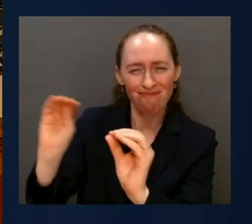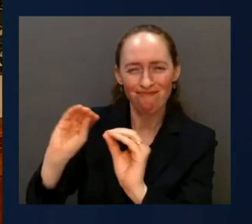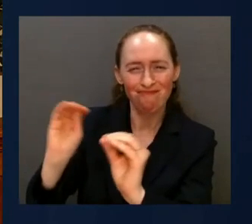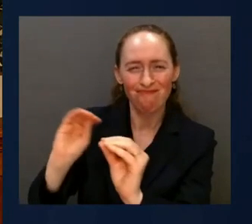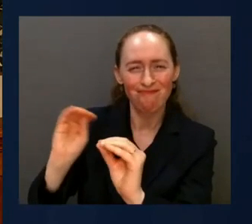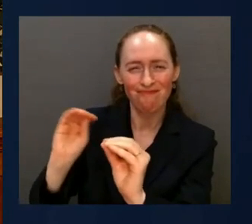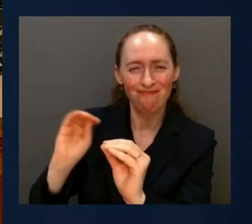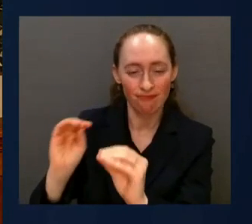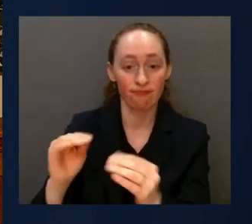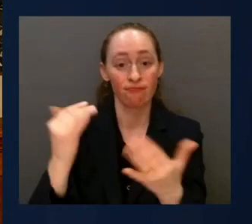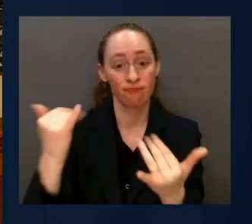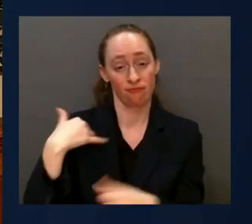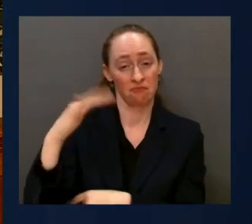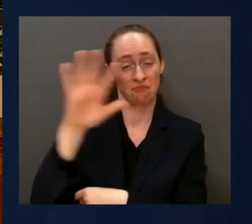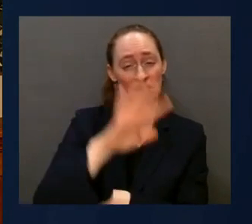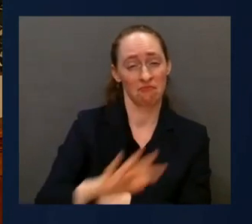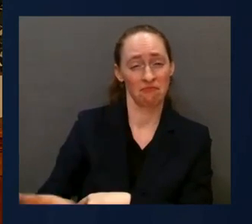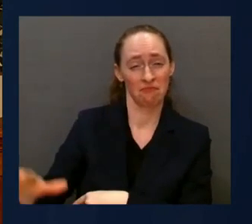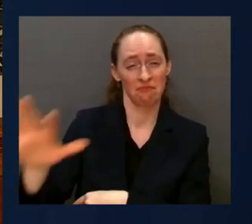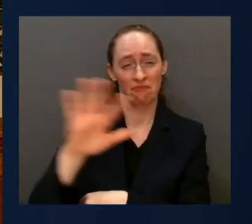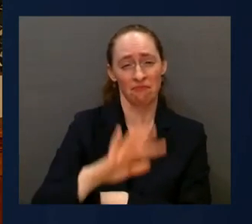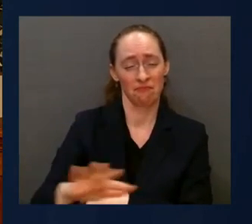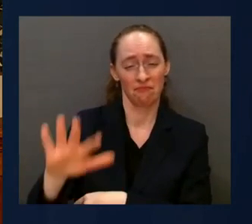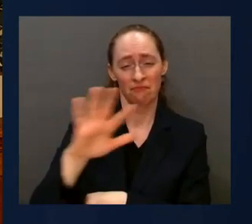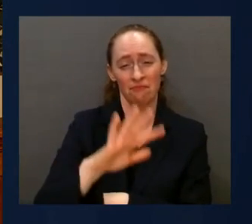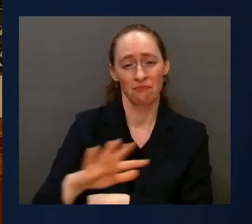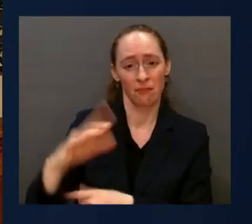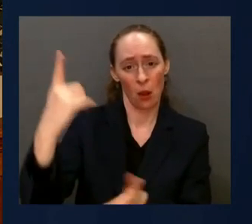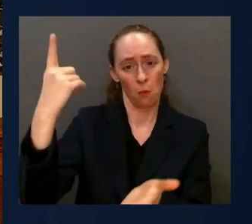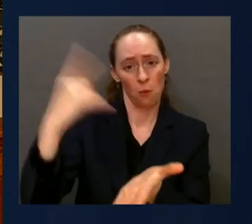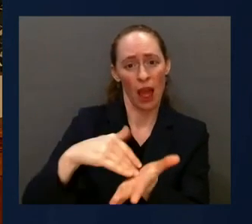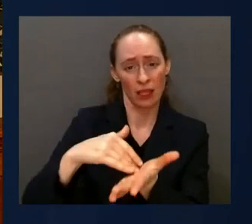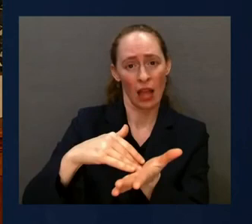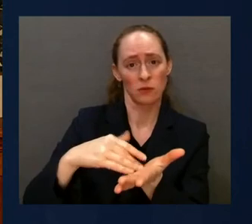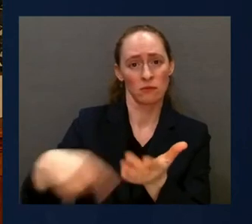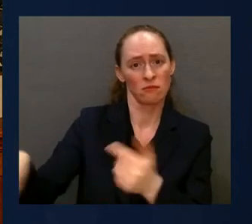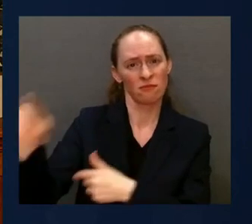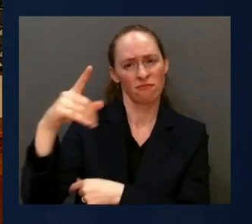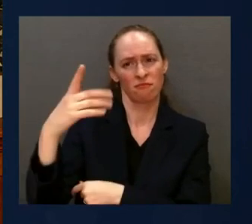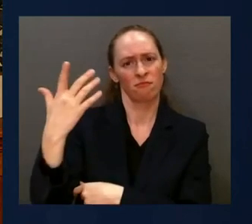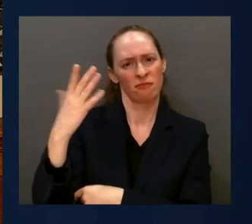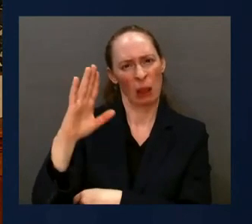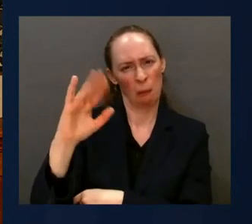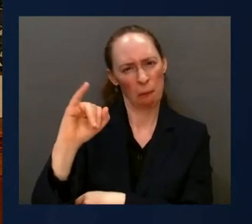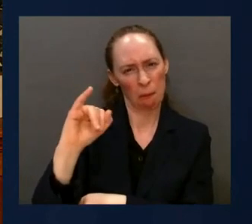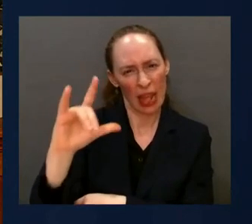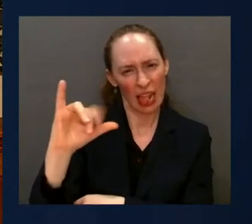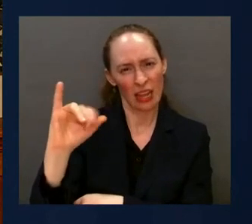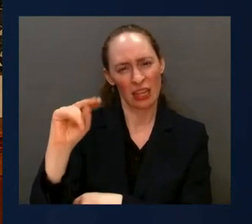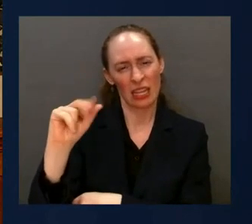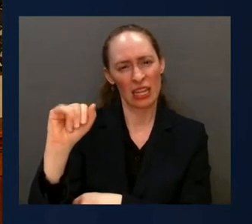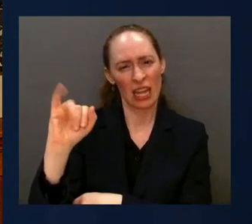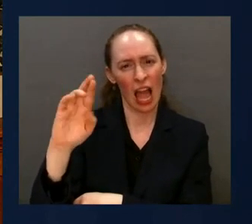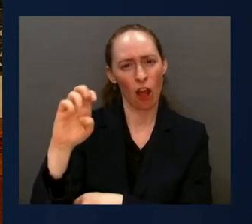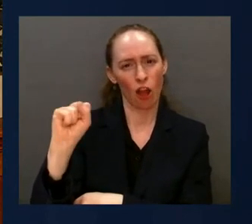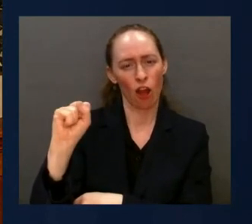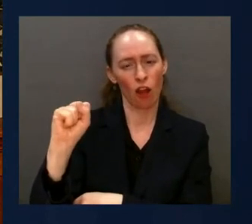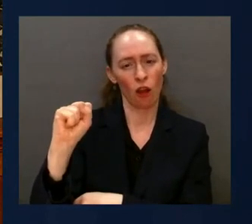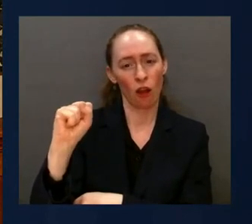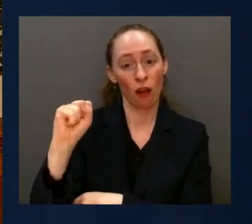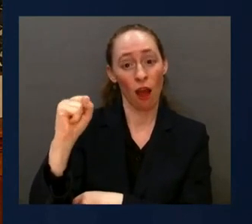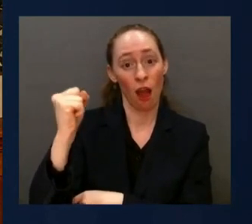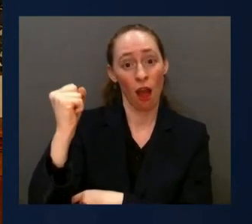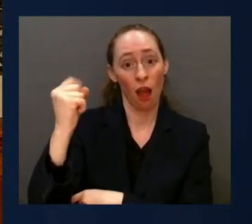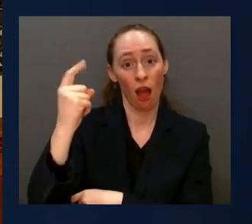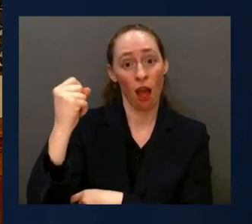beginning of the term. But no billionaire should be paying a lower tax rate than a school teacher or firefighter. I mean